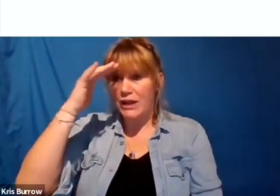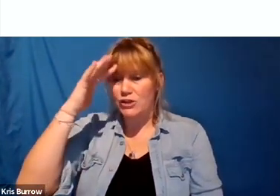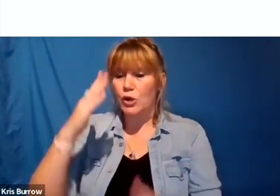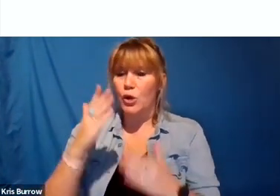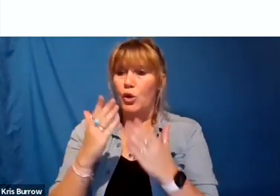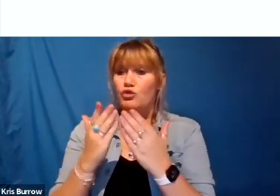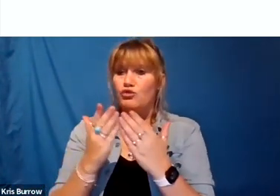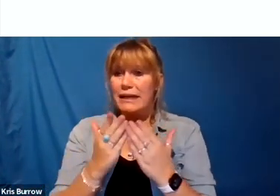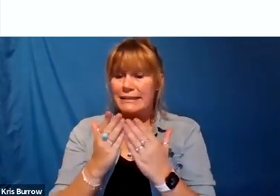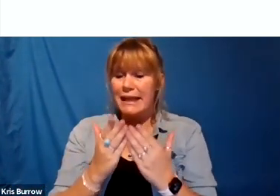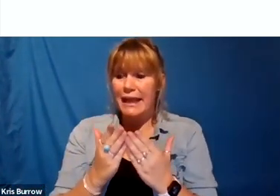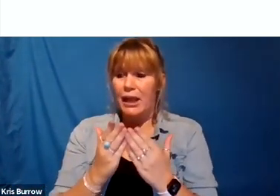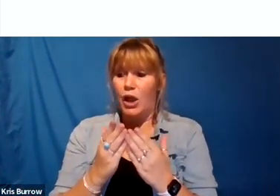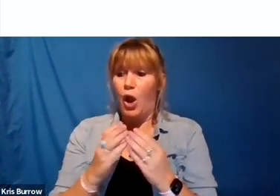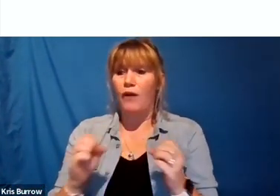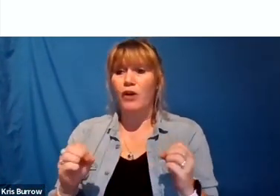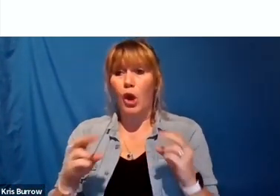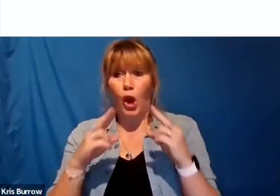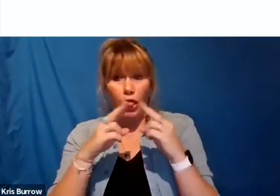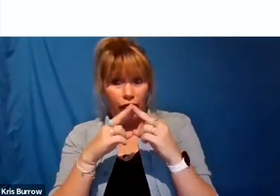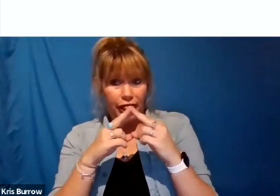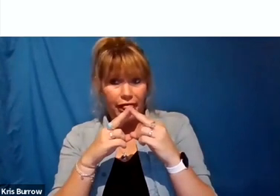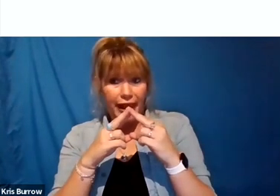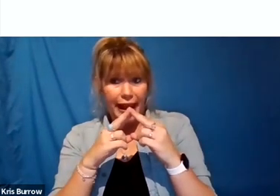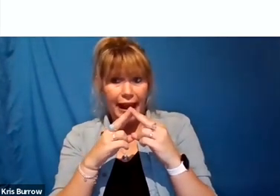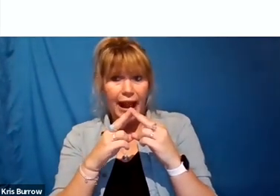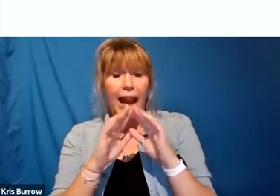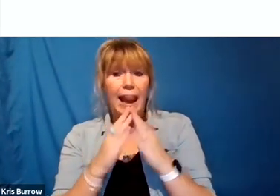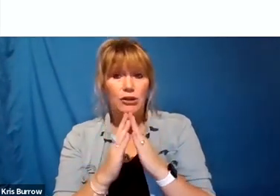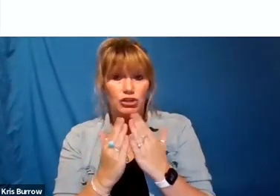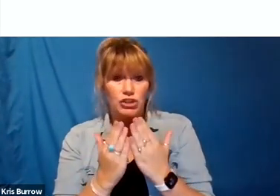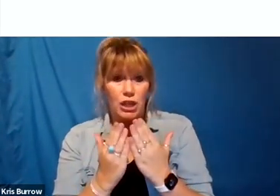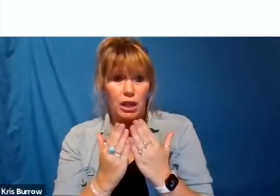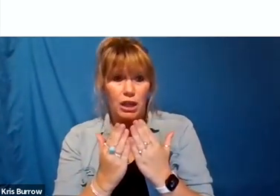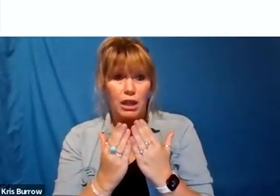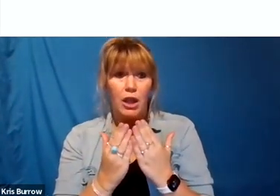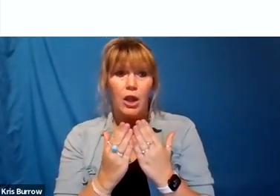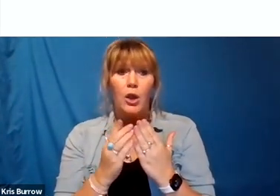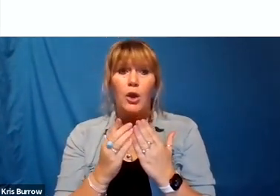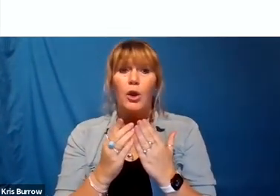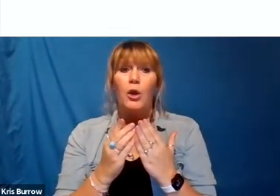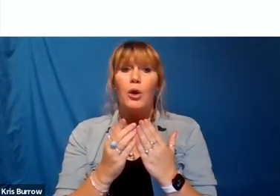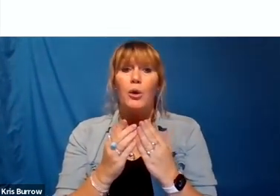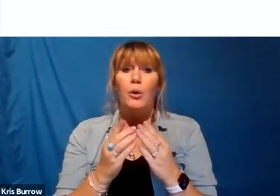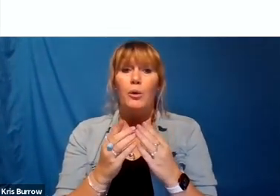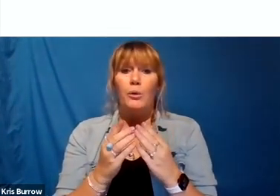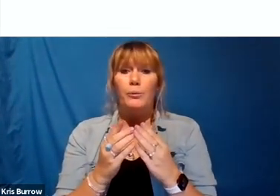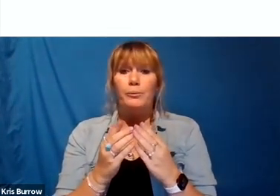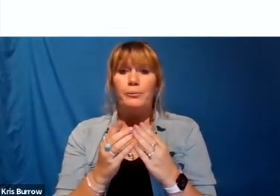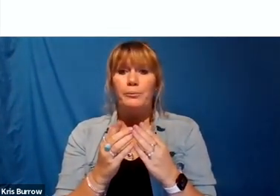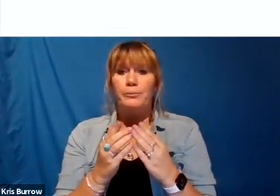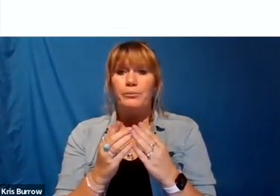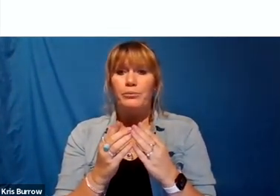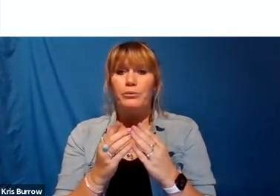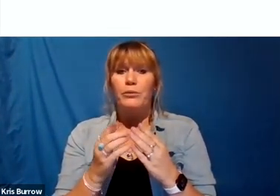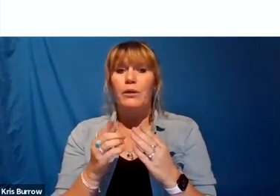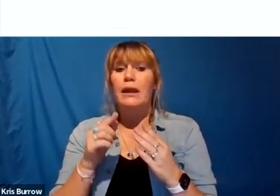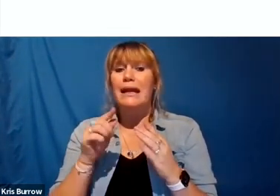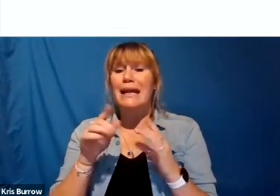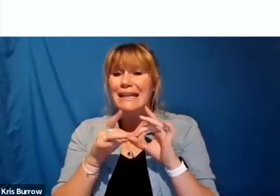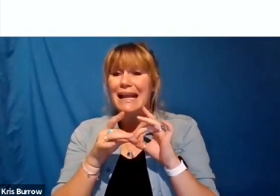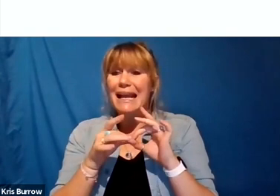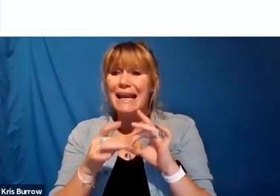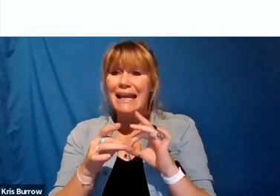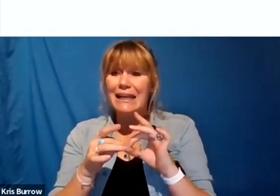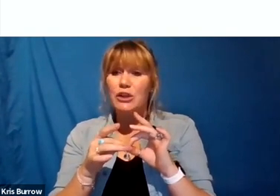literature was Epidemic Empire by Anjuli Fatima Raza Kolb. And it links the early study of epidemiology,